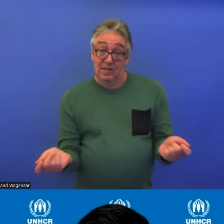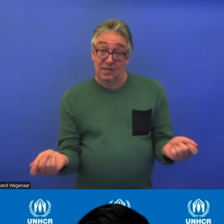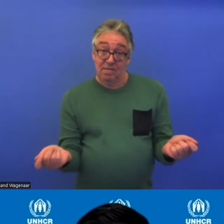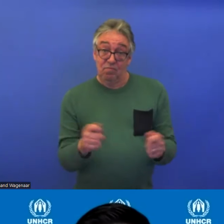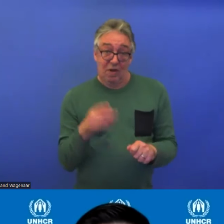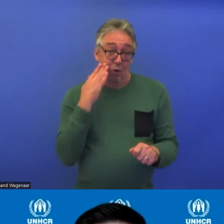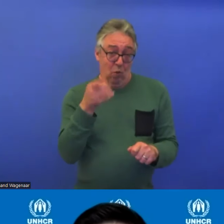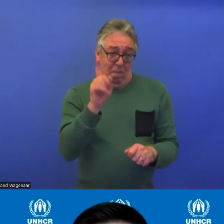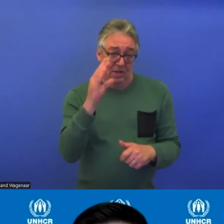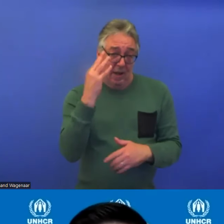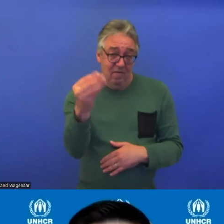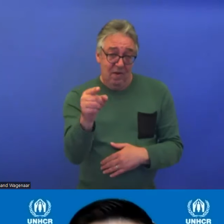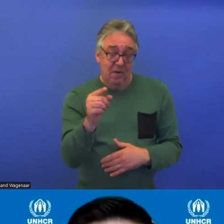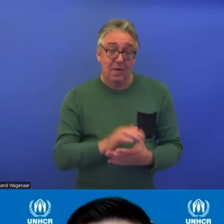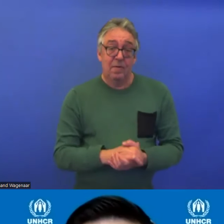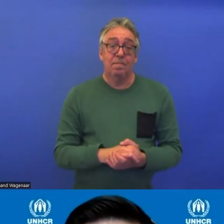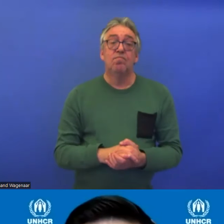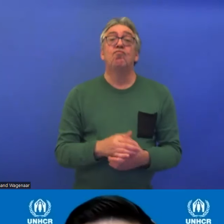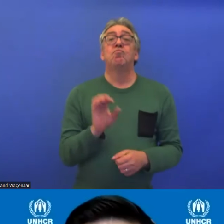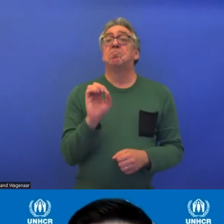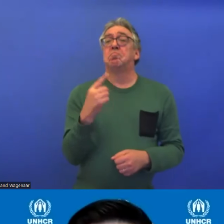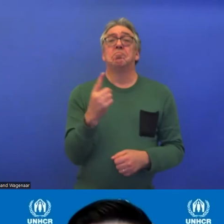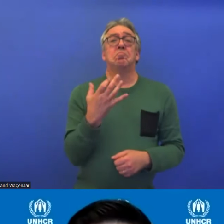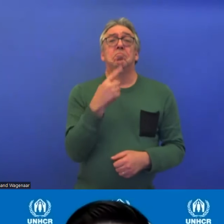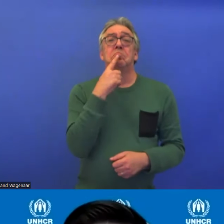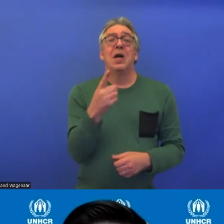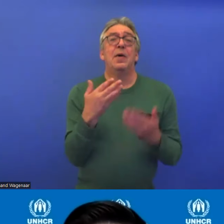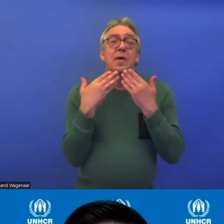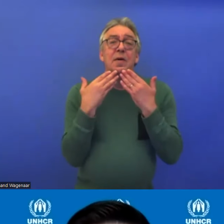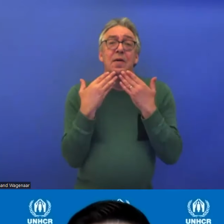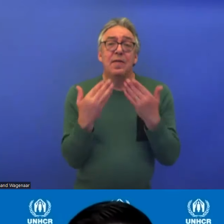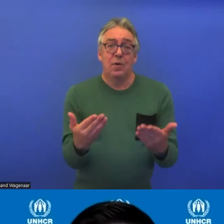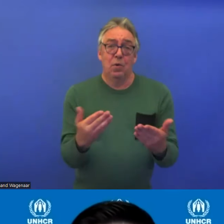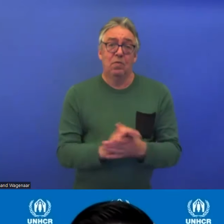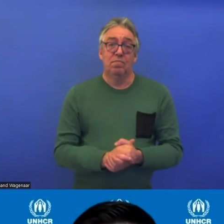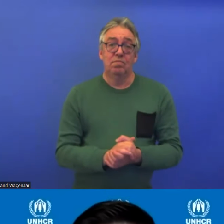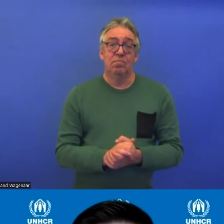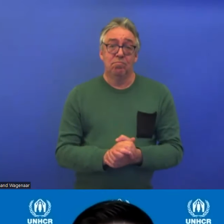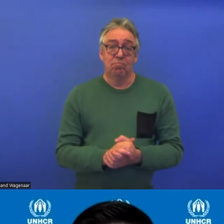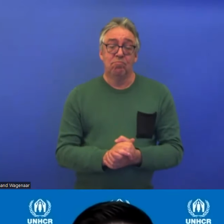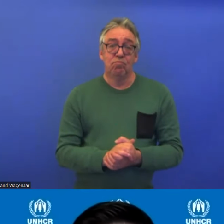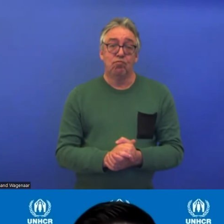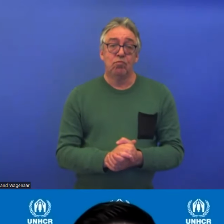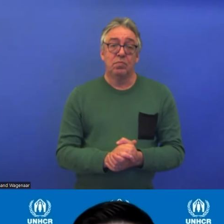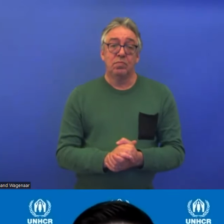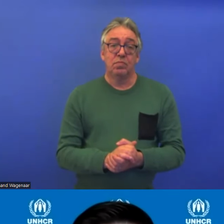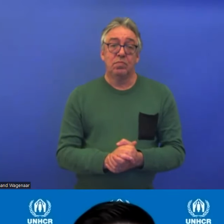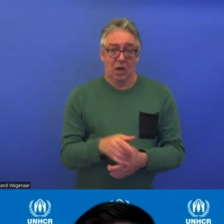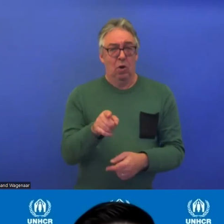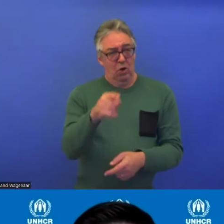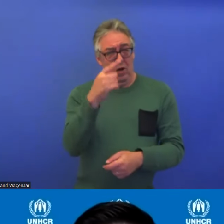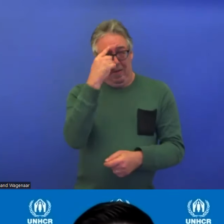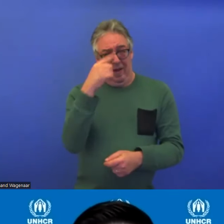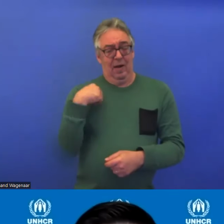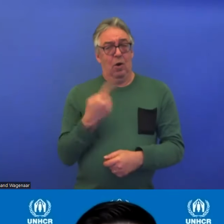leave. Just to say thank you, and to emphasize that, we think of UNHCR also as a partner in the